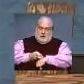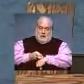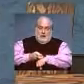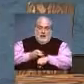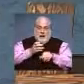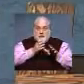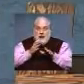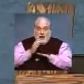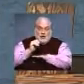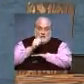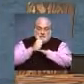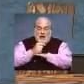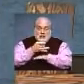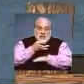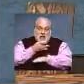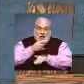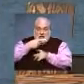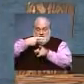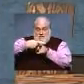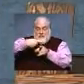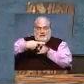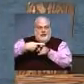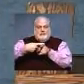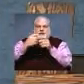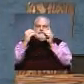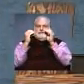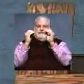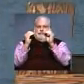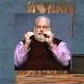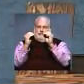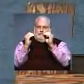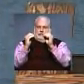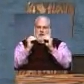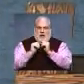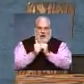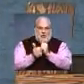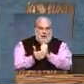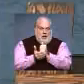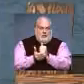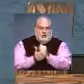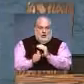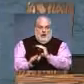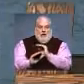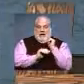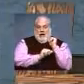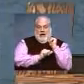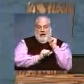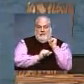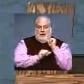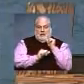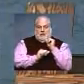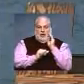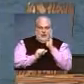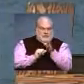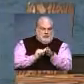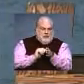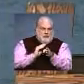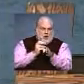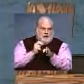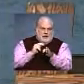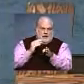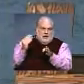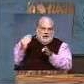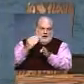at Bowman and Executive. There's not really a plan for what to do for us to get out of our neighborhood, either onto Bowman or onto Canis. It's also